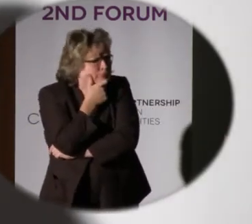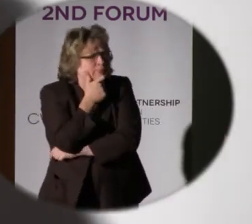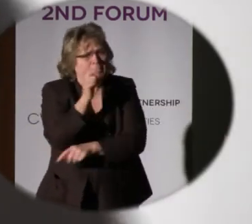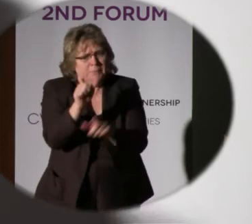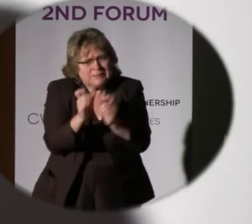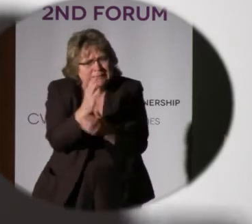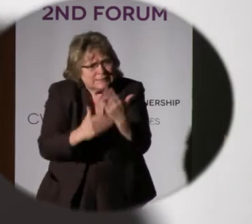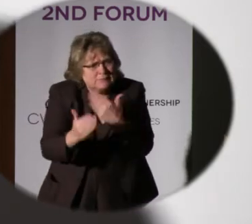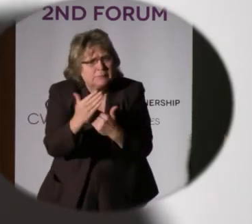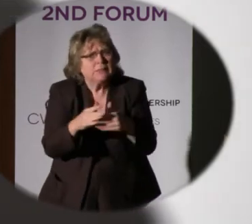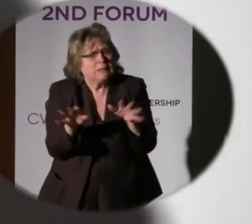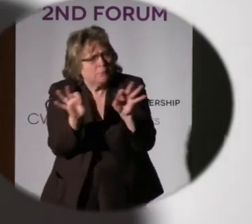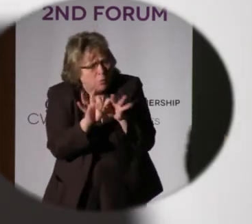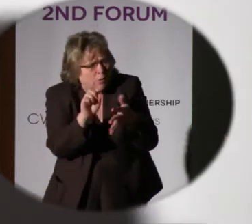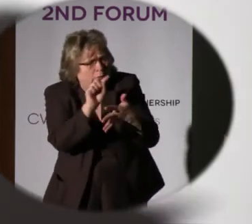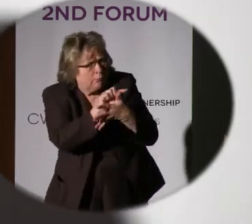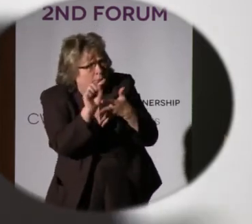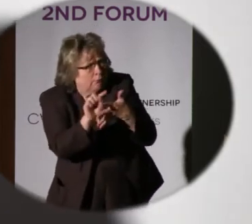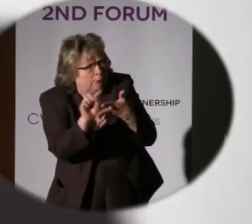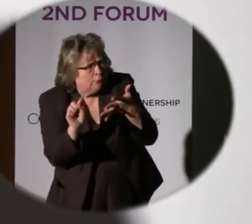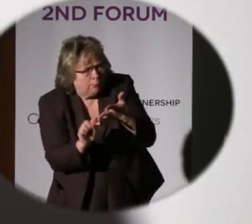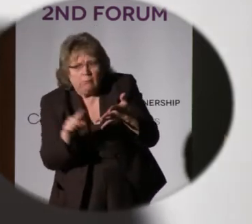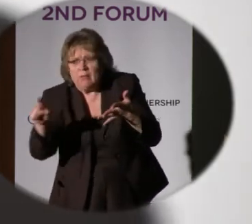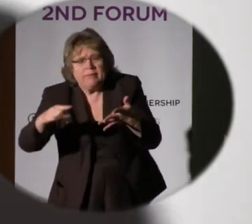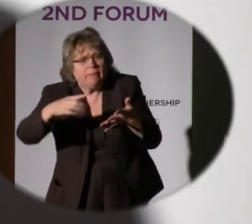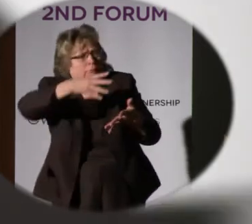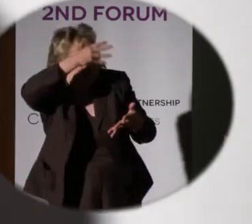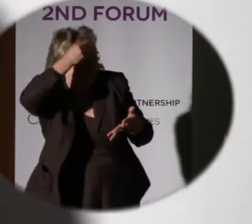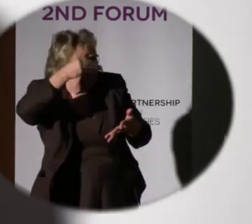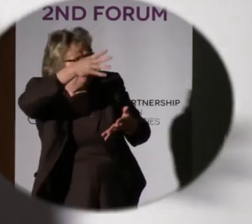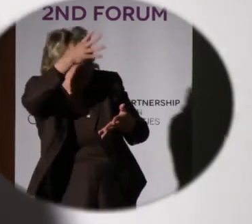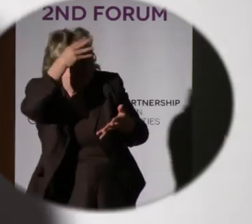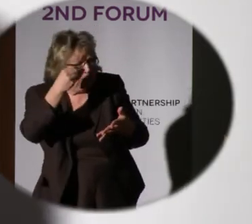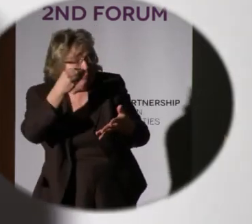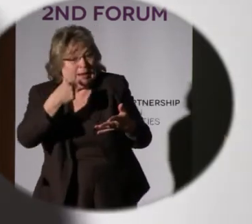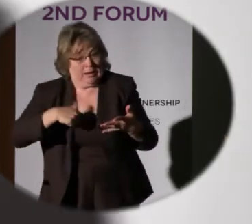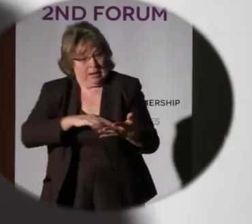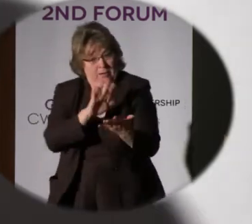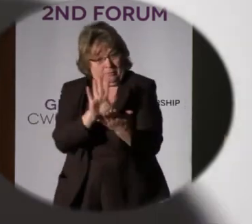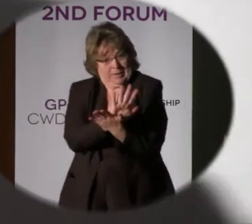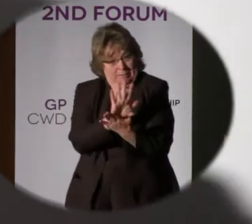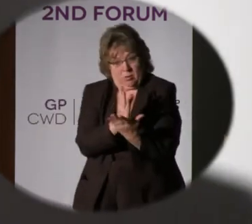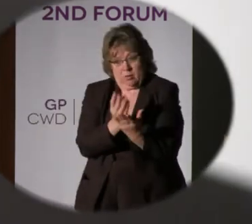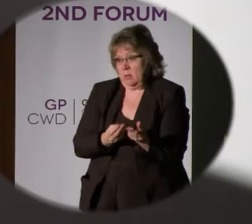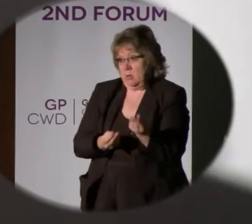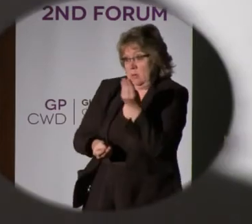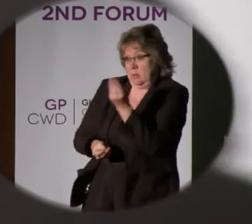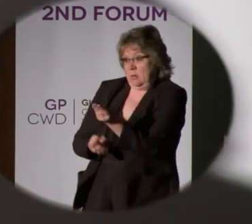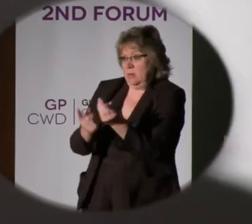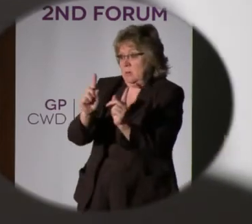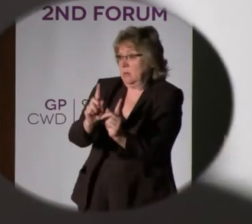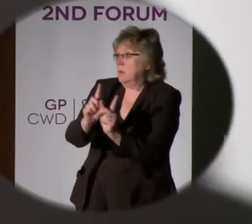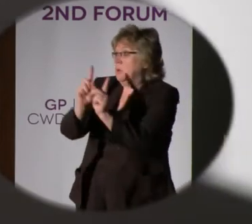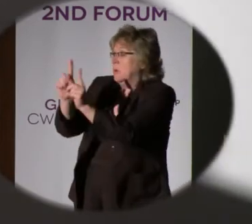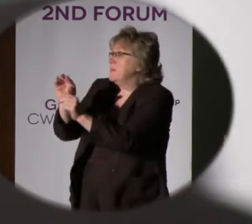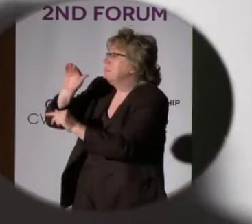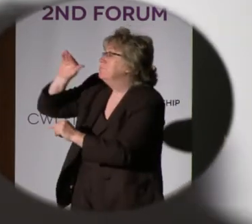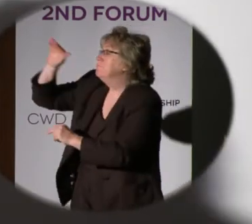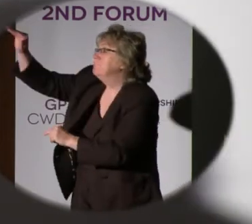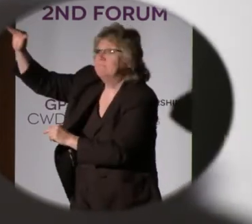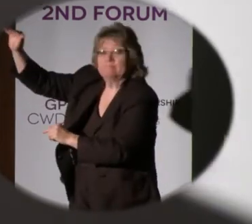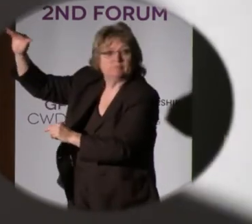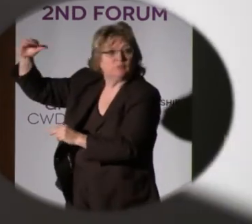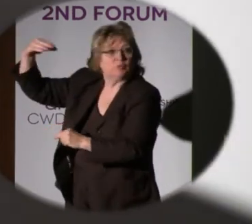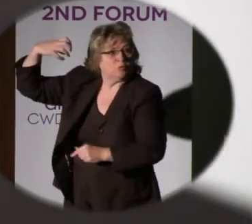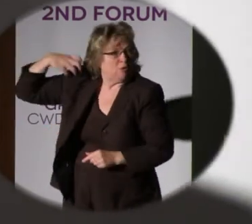children identify the issue, they present them to the government, and then the government has to provide responses and show how